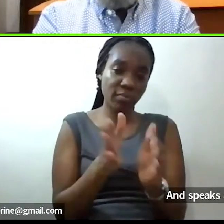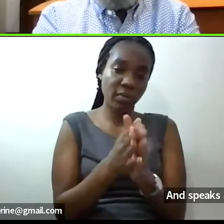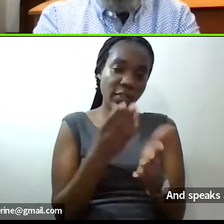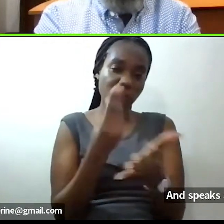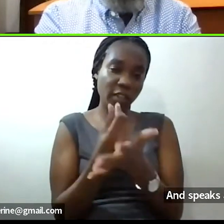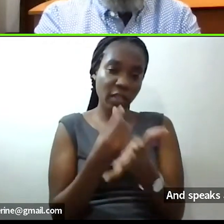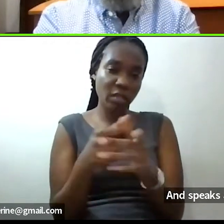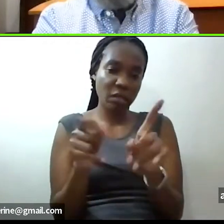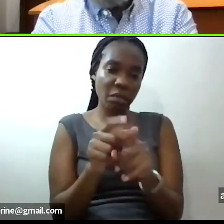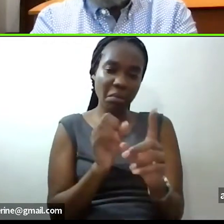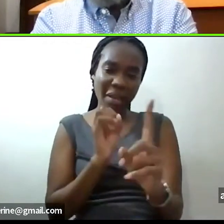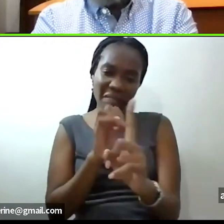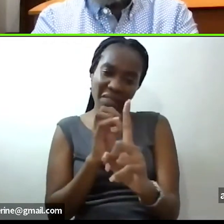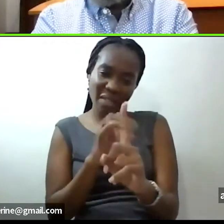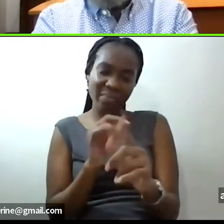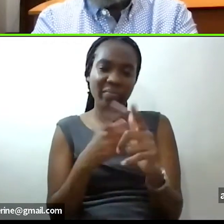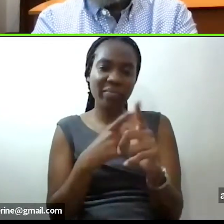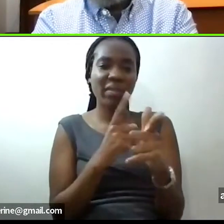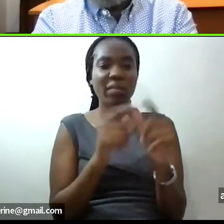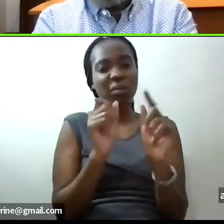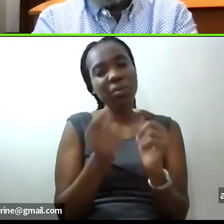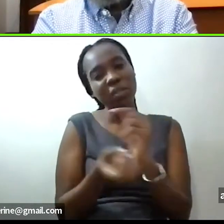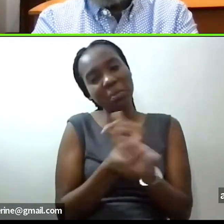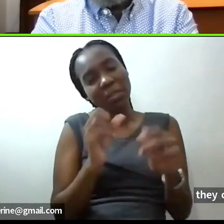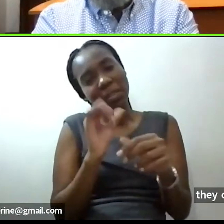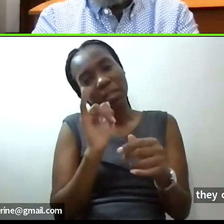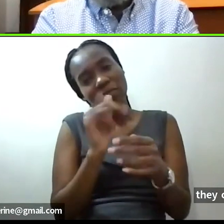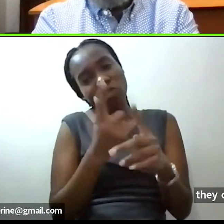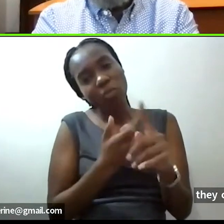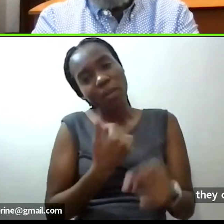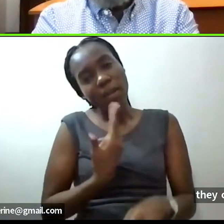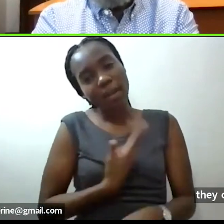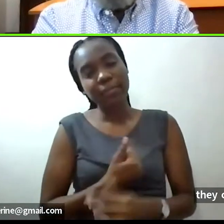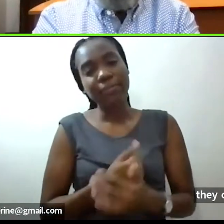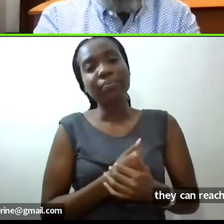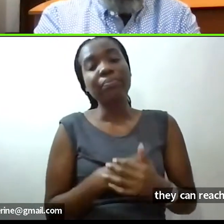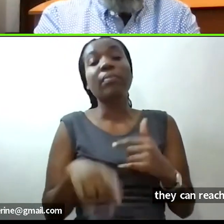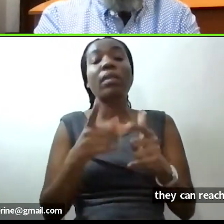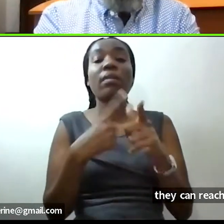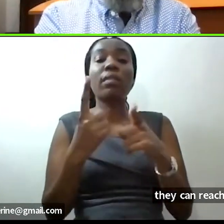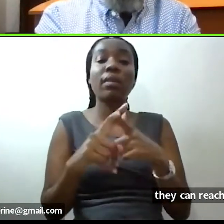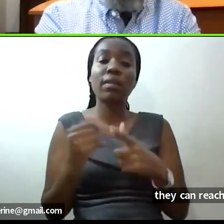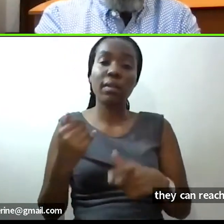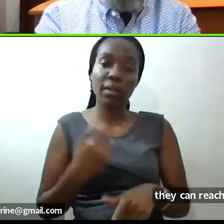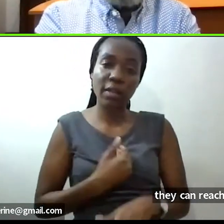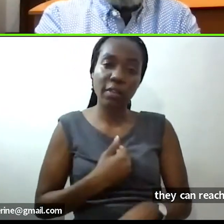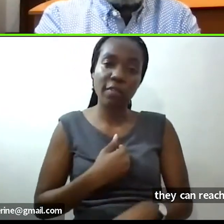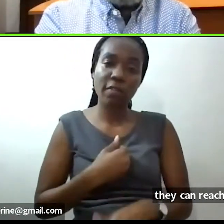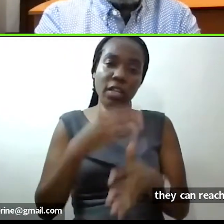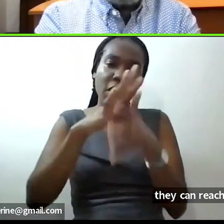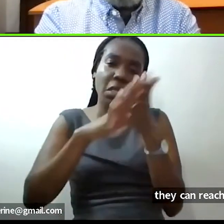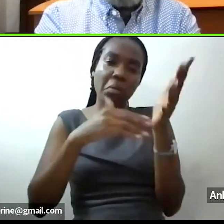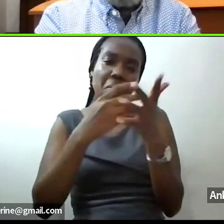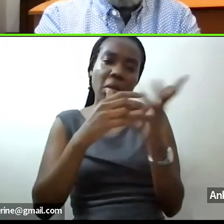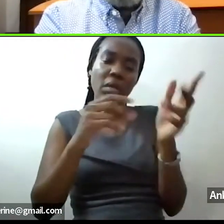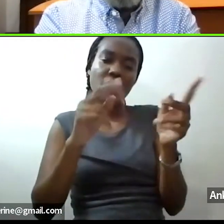can reach that from us. And also we have Anchor Network Relationship, which also deals